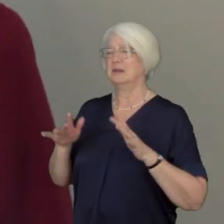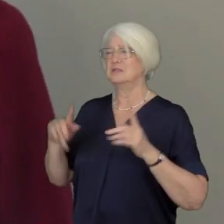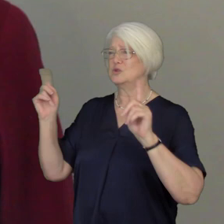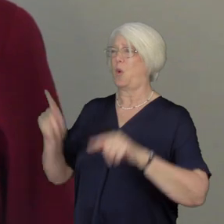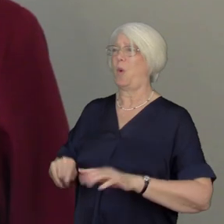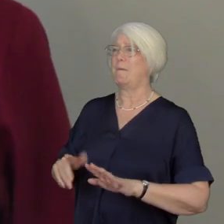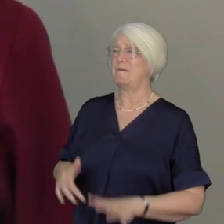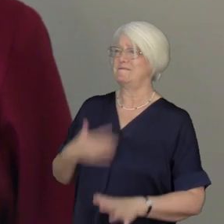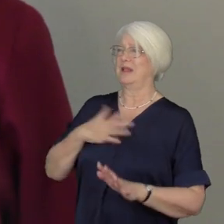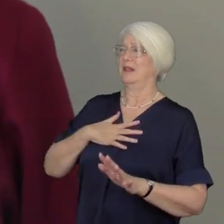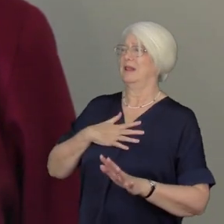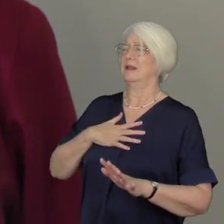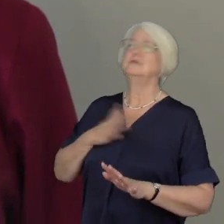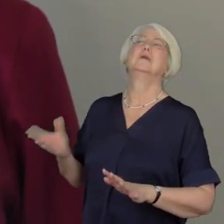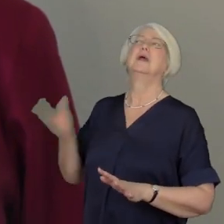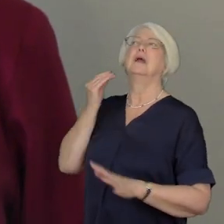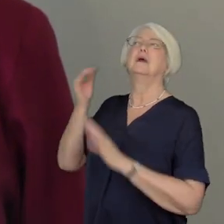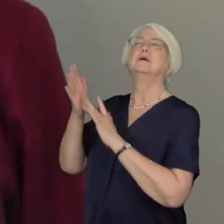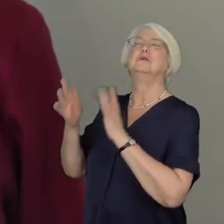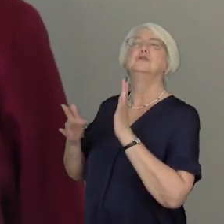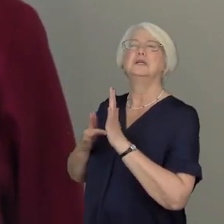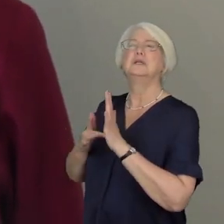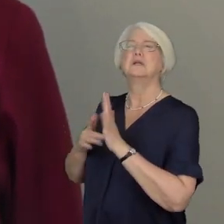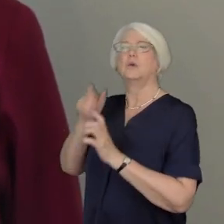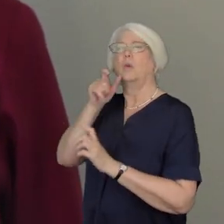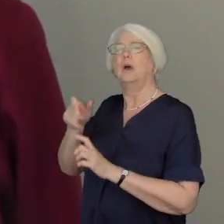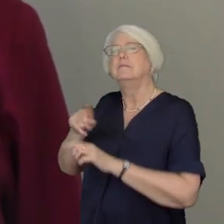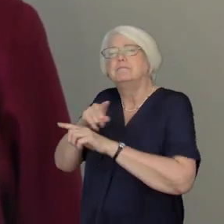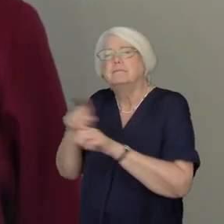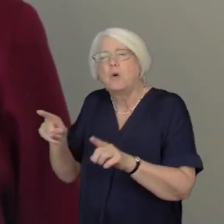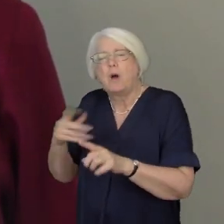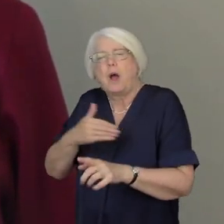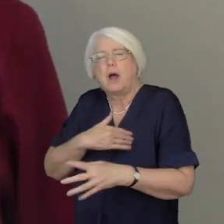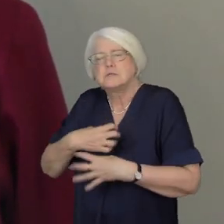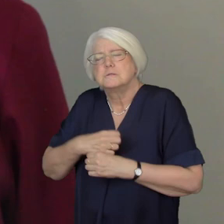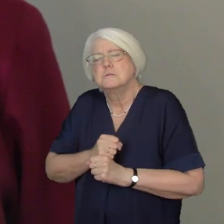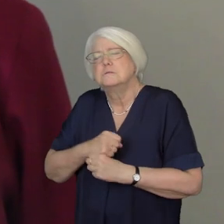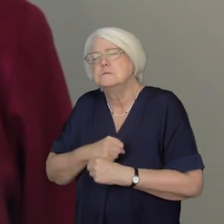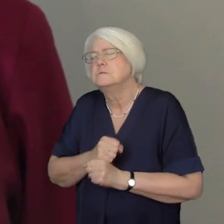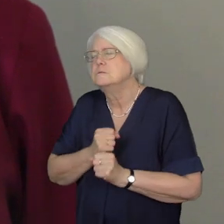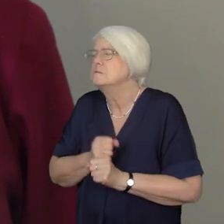words of Jesus. Do not let your hearts be troubled. Trust in